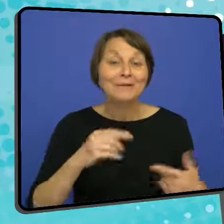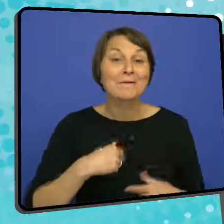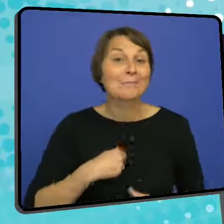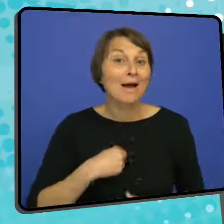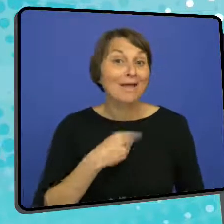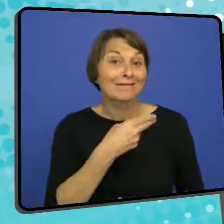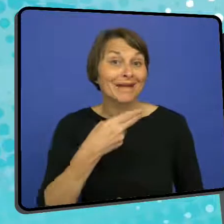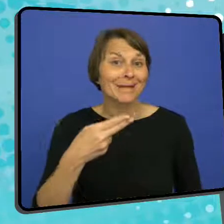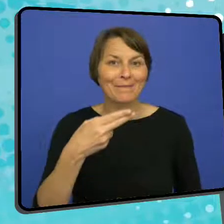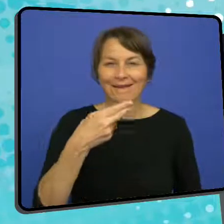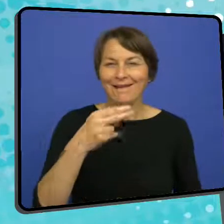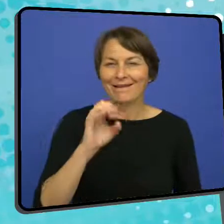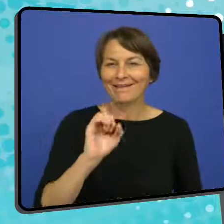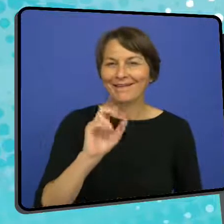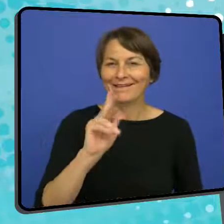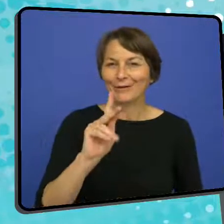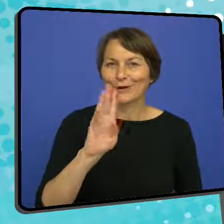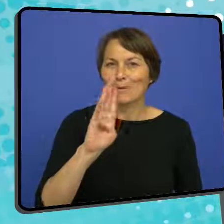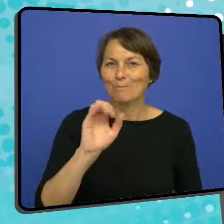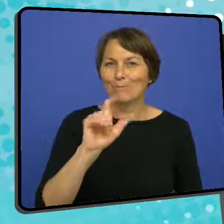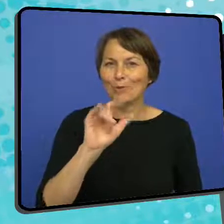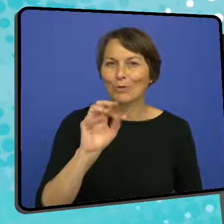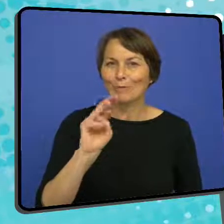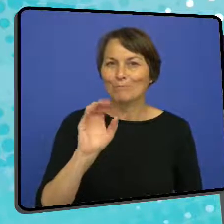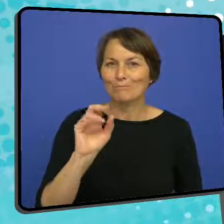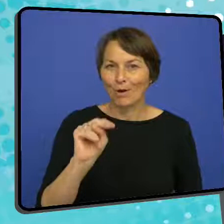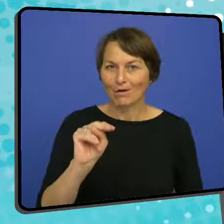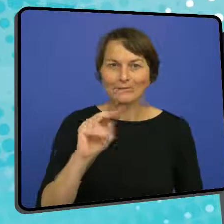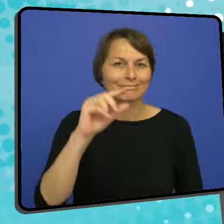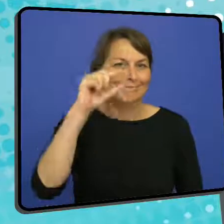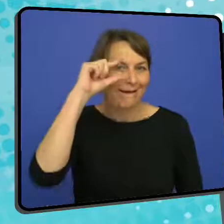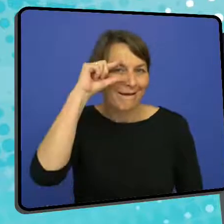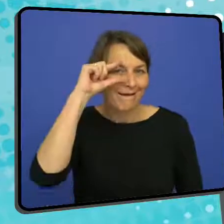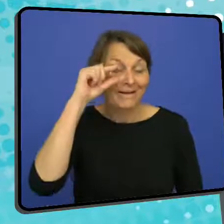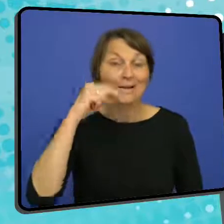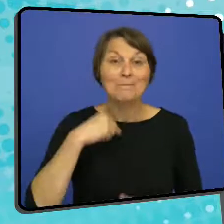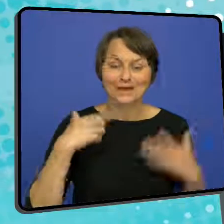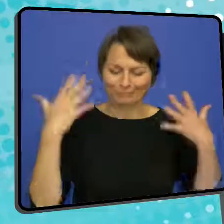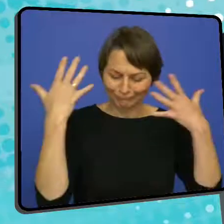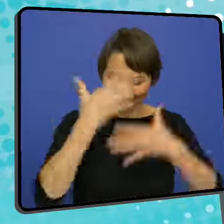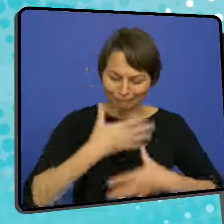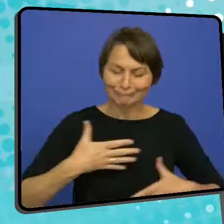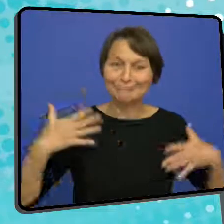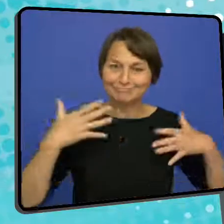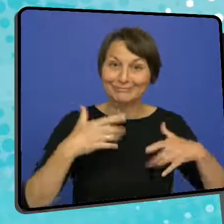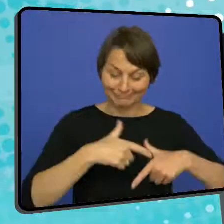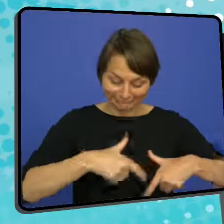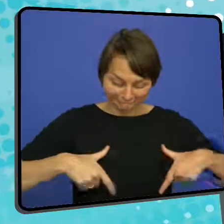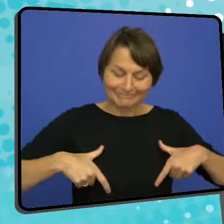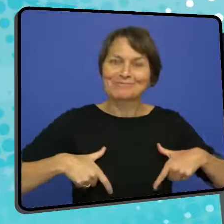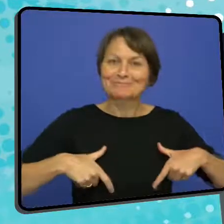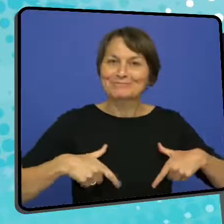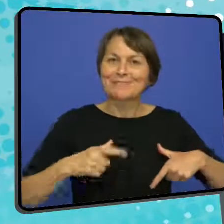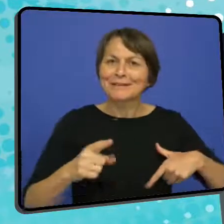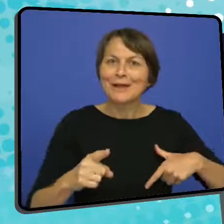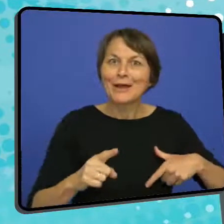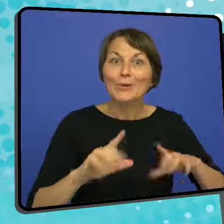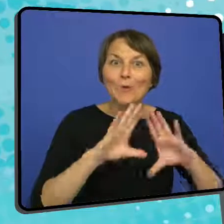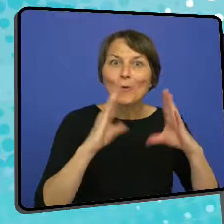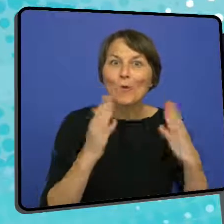wearing glasses and a dark blue shirt from the global AI community with some fun cartoons on it.